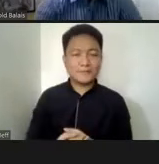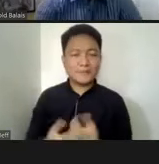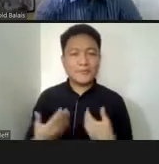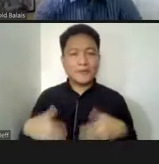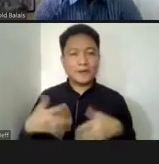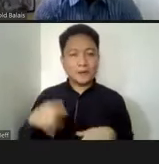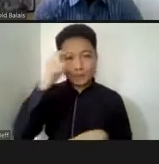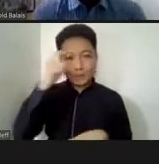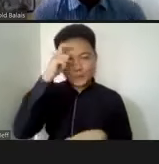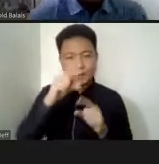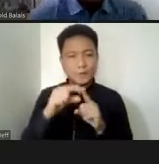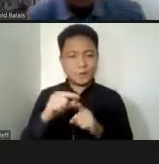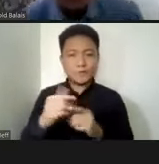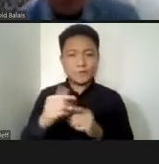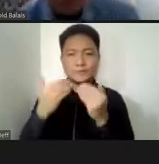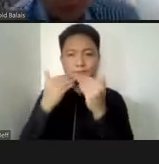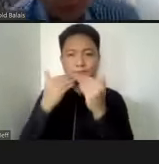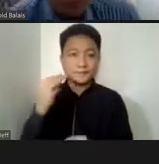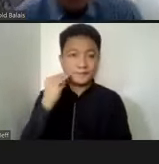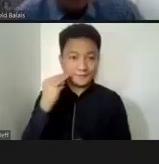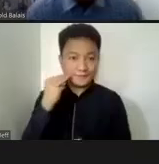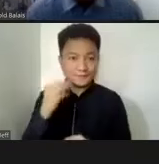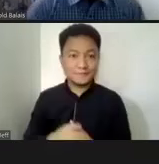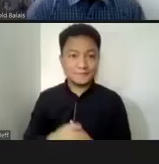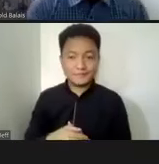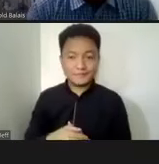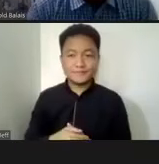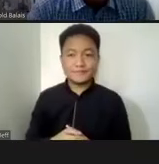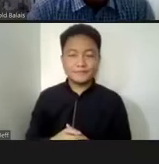We move on to Miss Georgie.